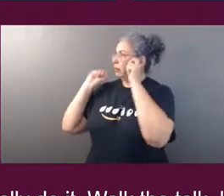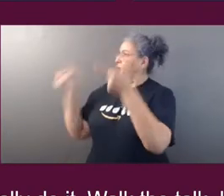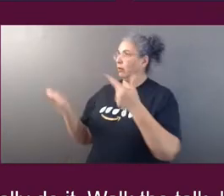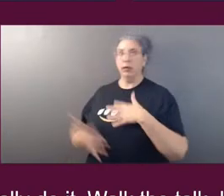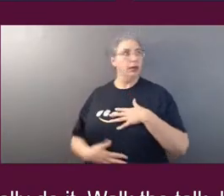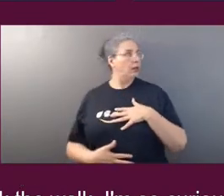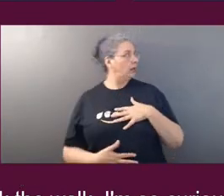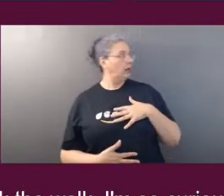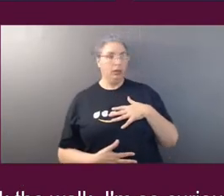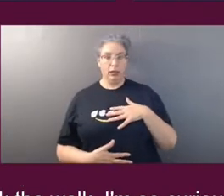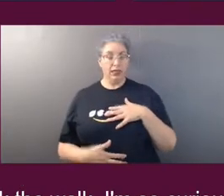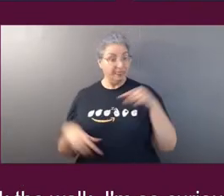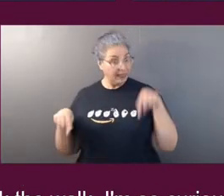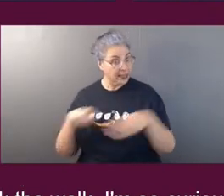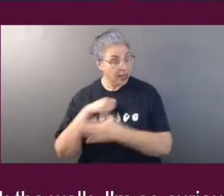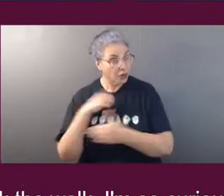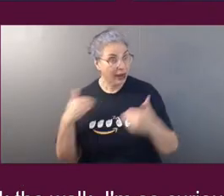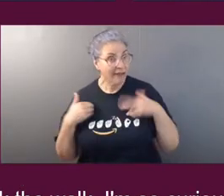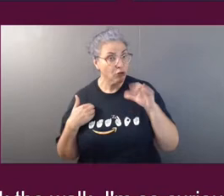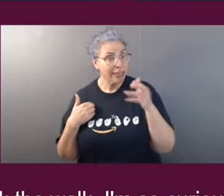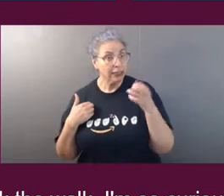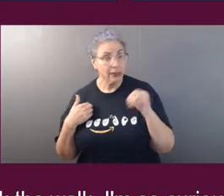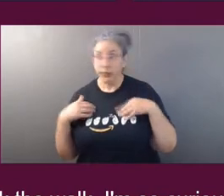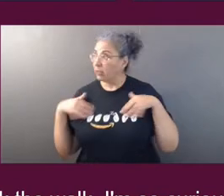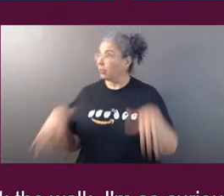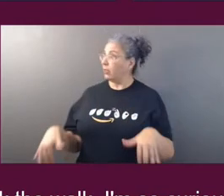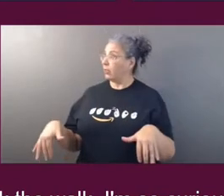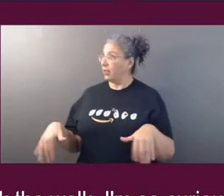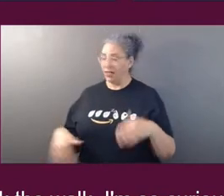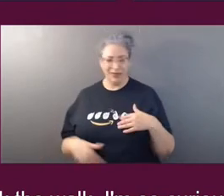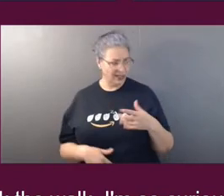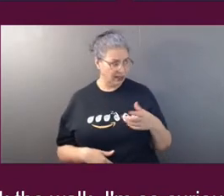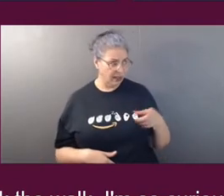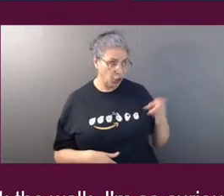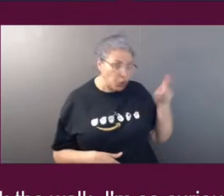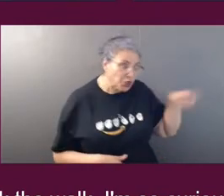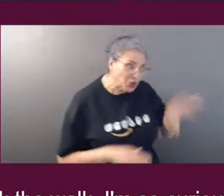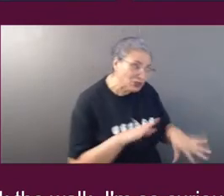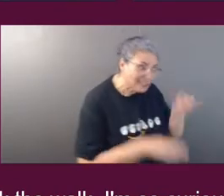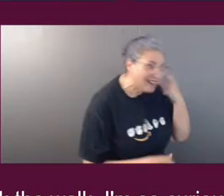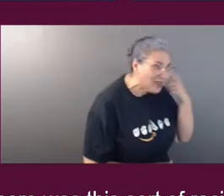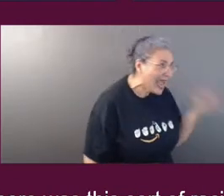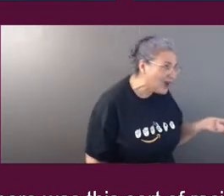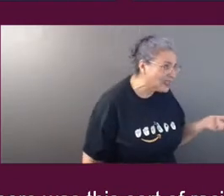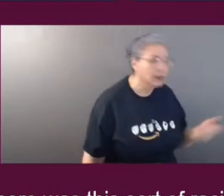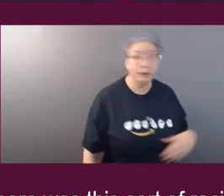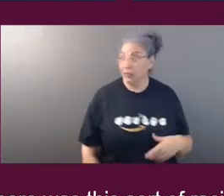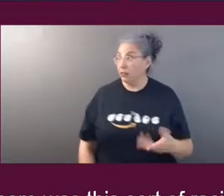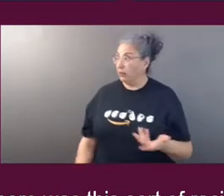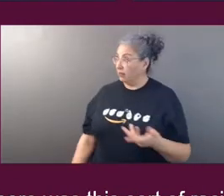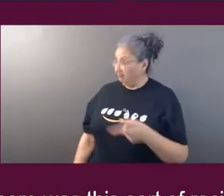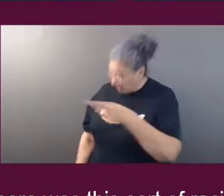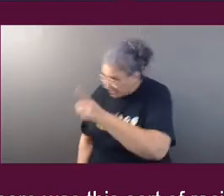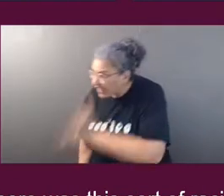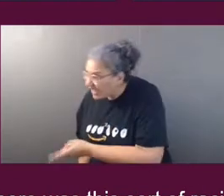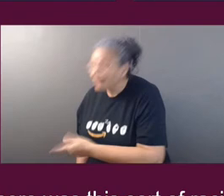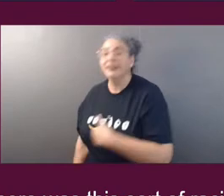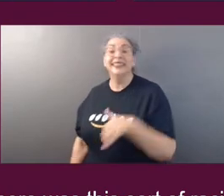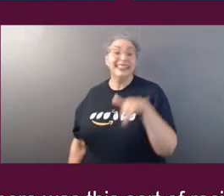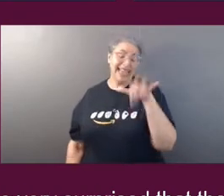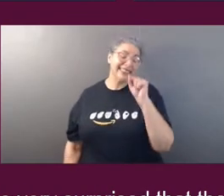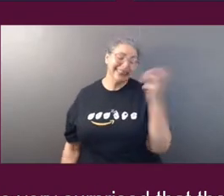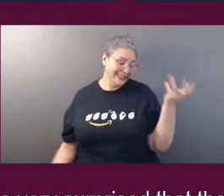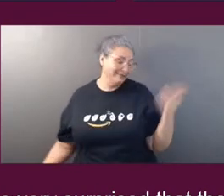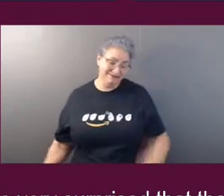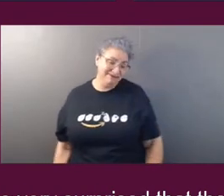Americans seemed to be very surprised that there was a lot of racism. And I was like, really? You just found out? Okay, well, welcome. Okay.